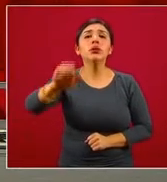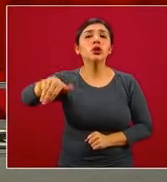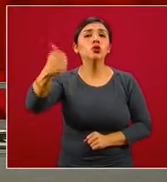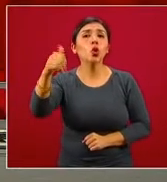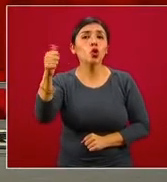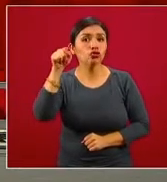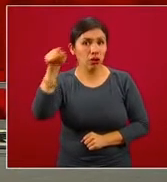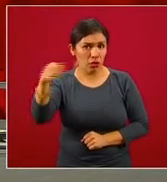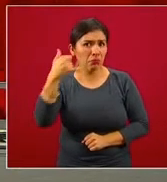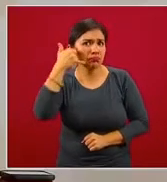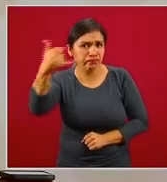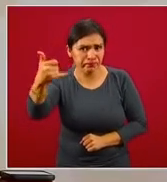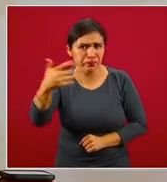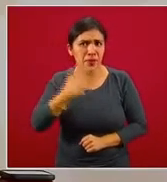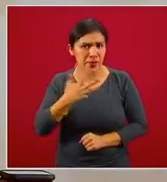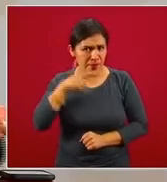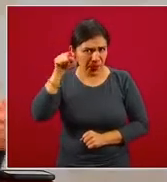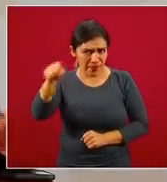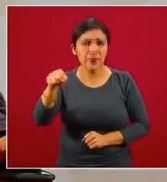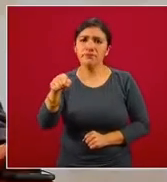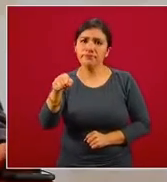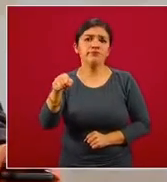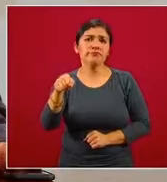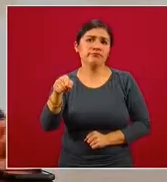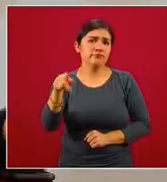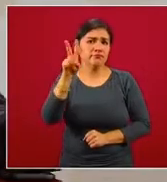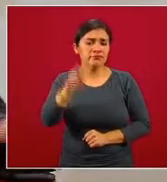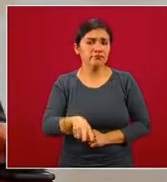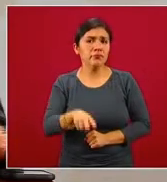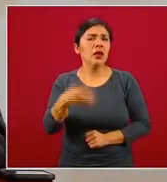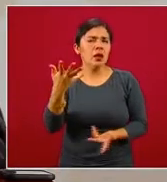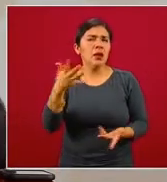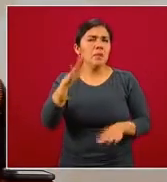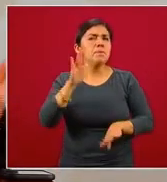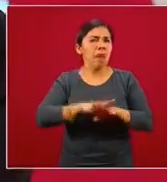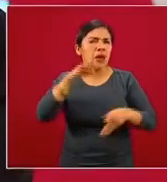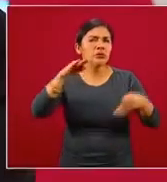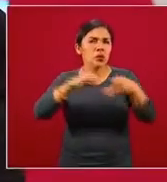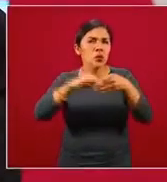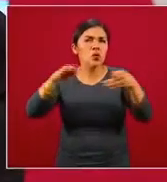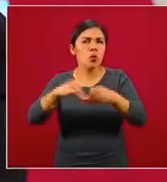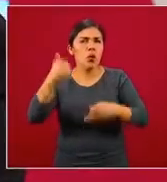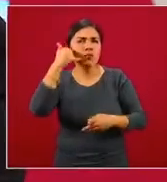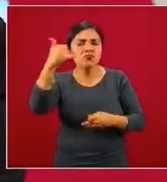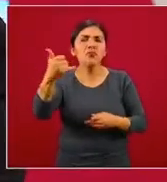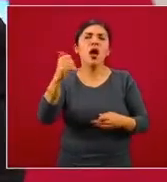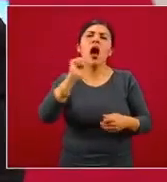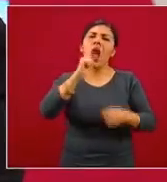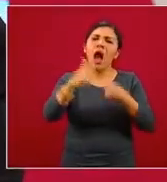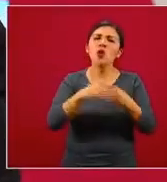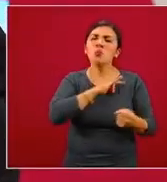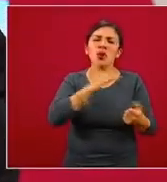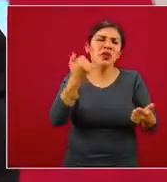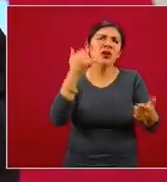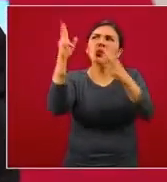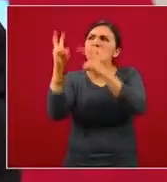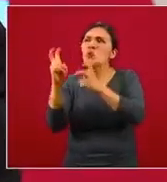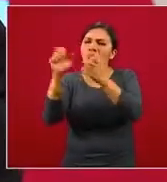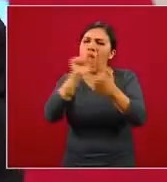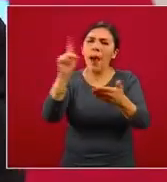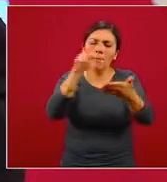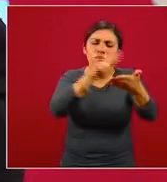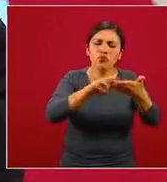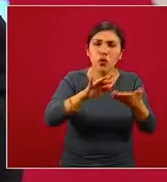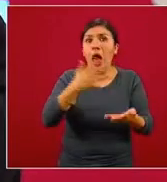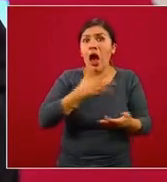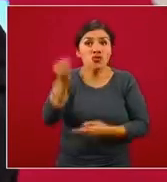like to Hay que express llamar al 911. all of our Efectivamente, sympathy. We've seen ahorita ya the es cada vez más anguish común el tener acceso and a the una concern of all these aplicación móvil, families. no tenemos que asumir que